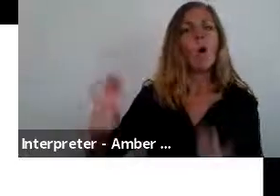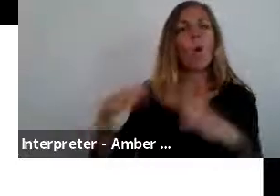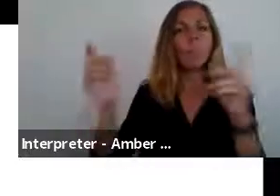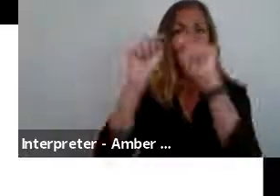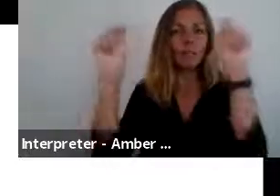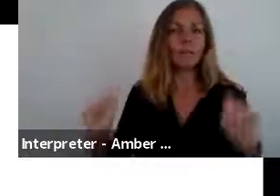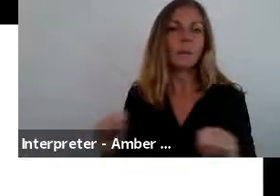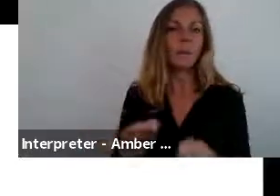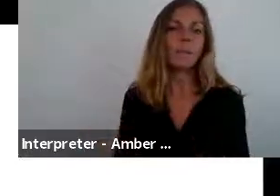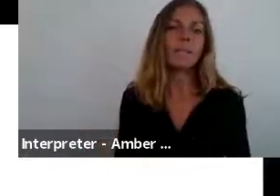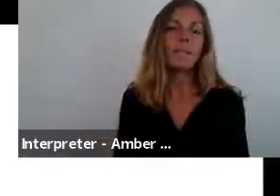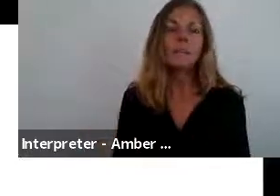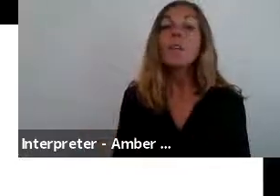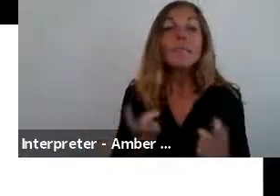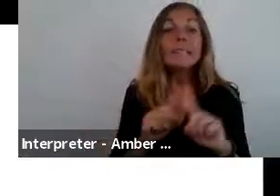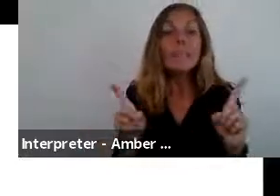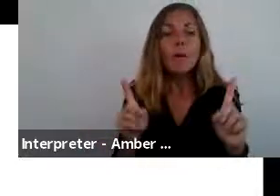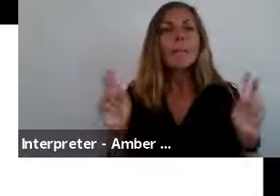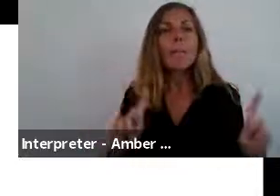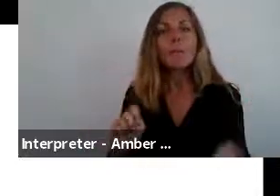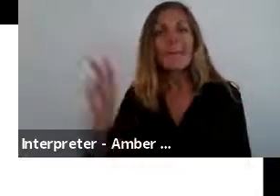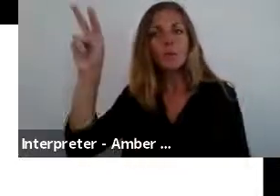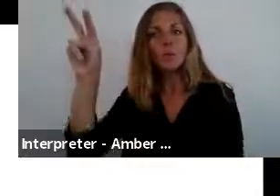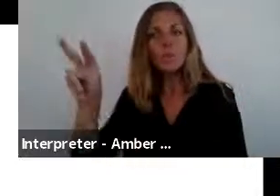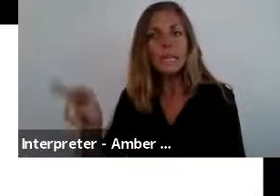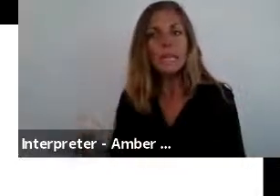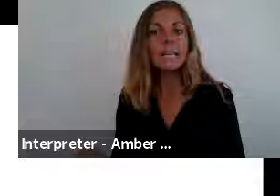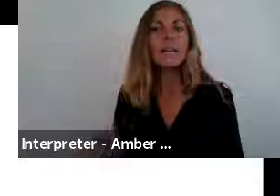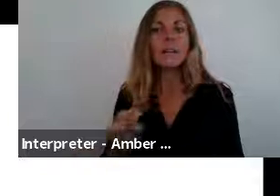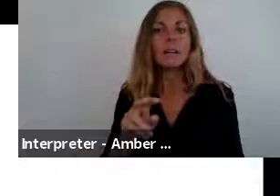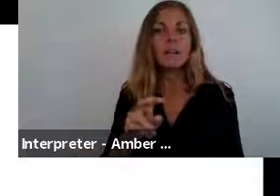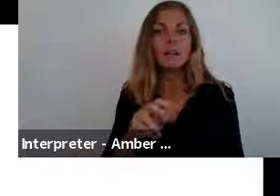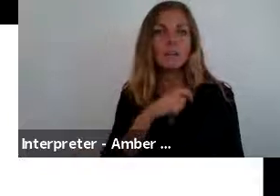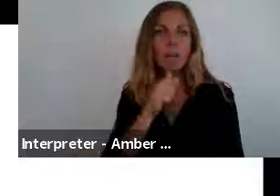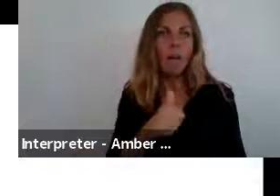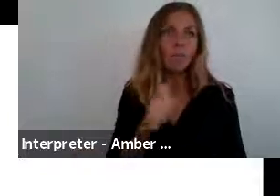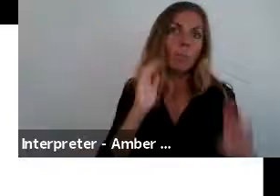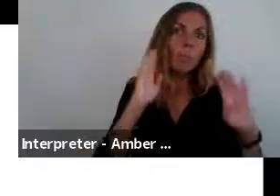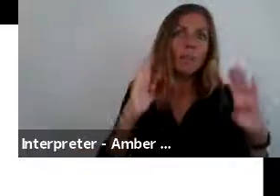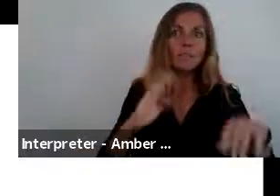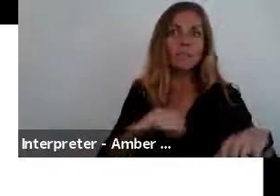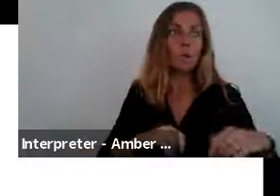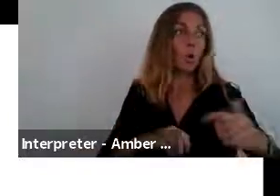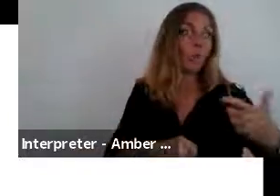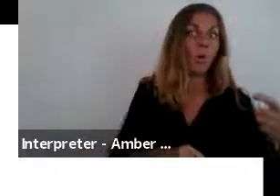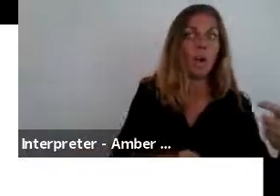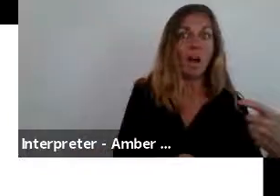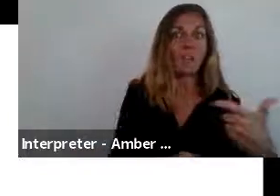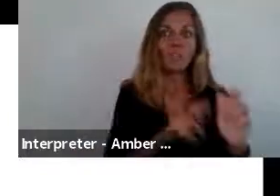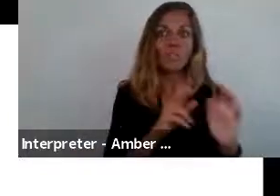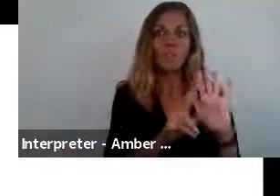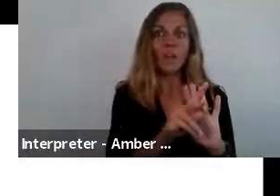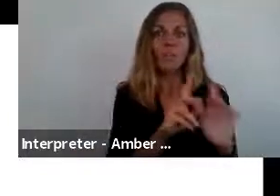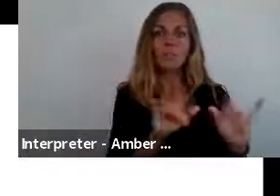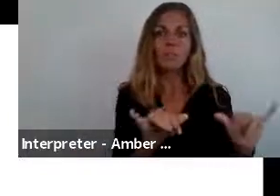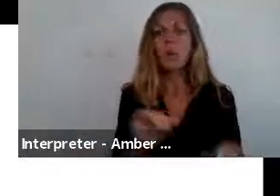And the difference here is that people can read it without having to mind the time or play the video, so they can read it at